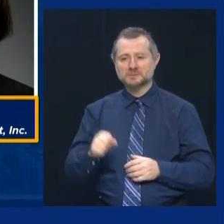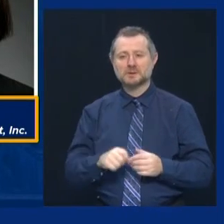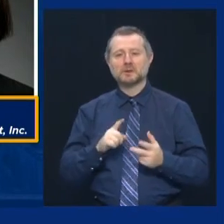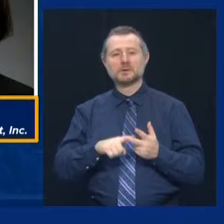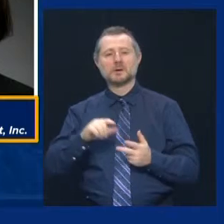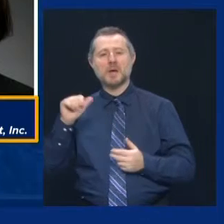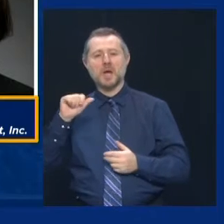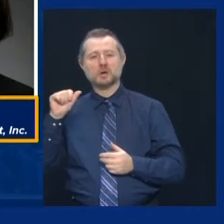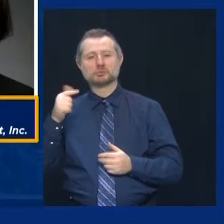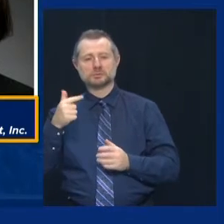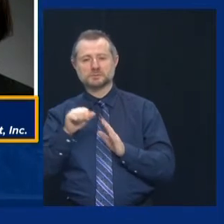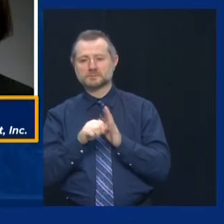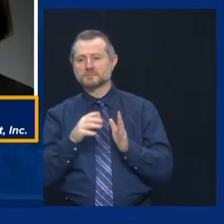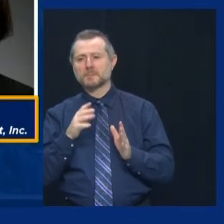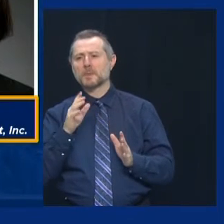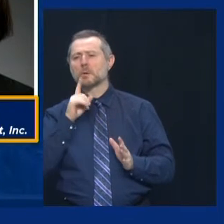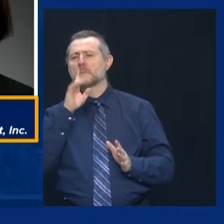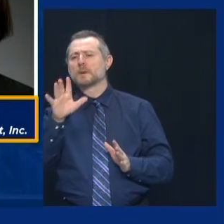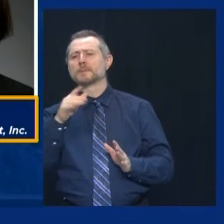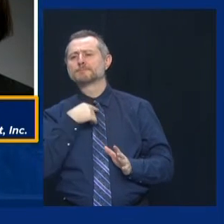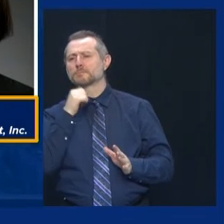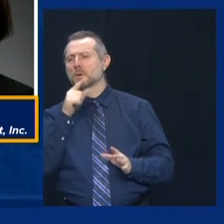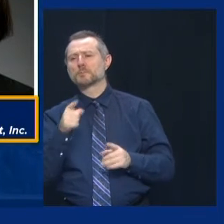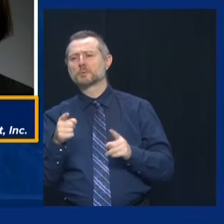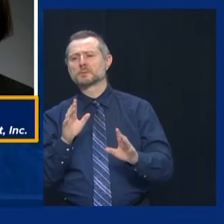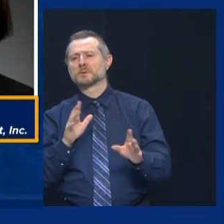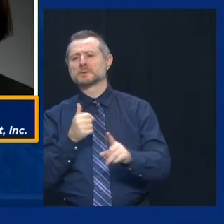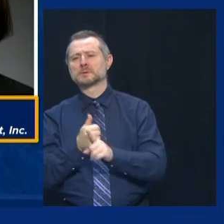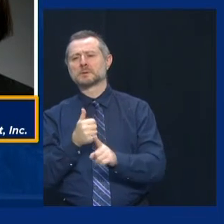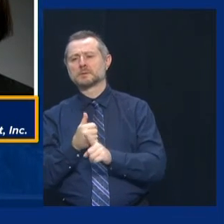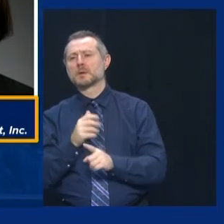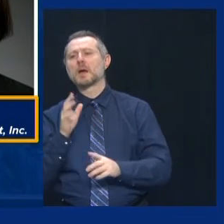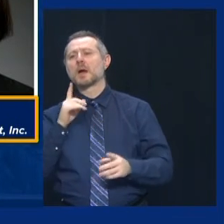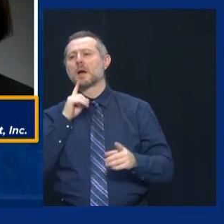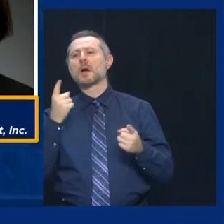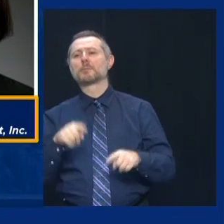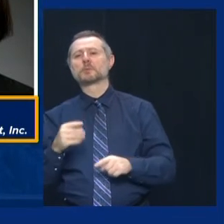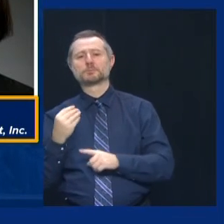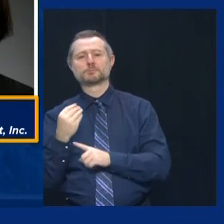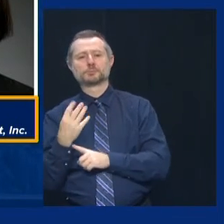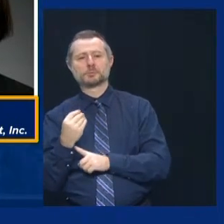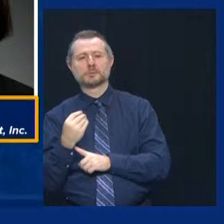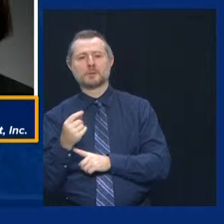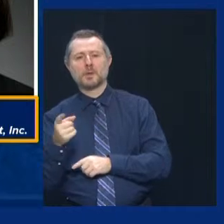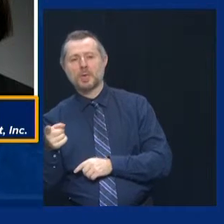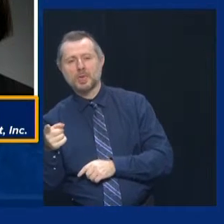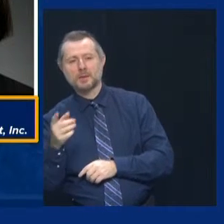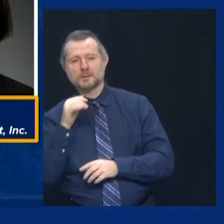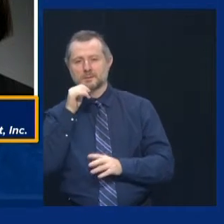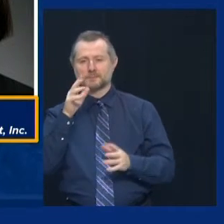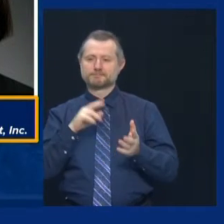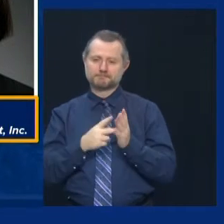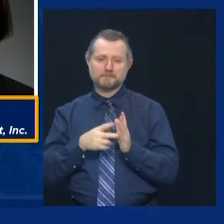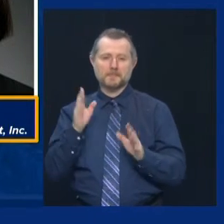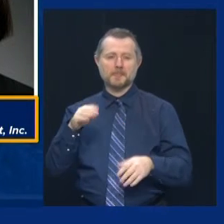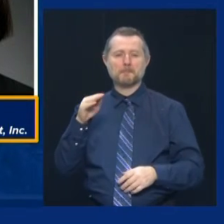not pointing a finger at anyone in particular there, just happens to be the picture. Mark Morial, former